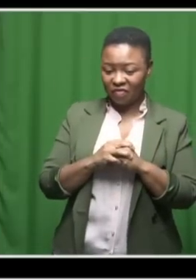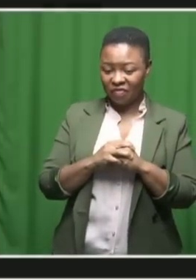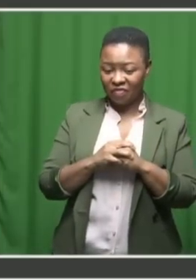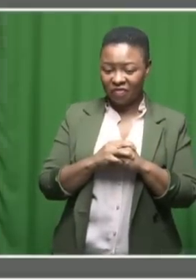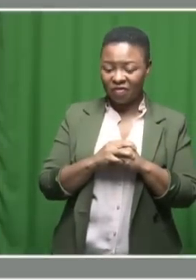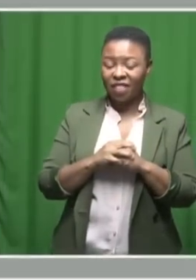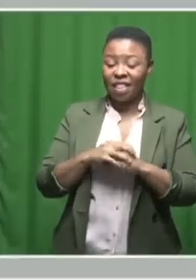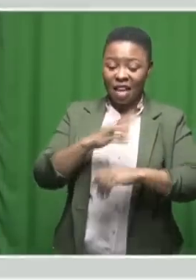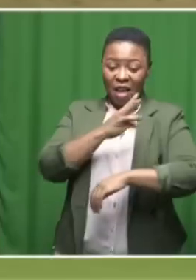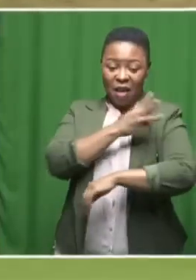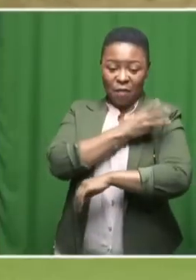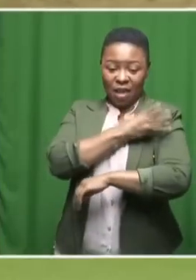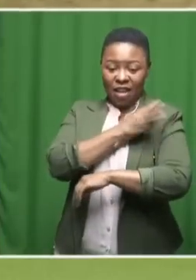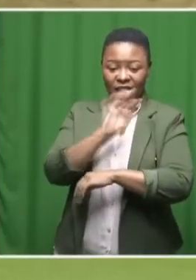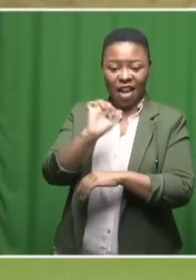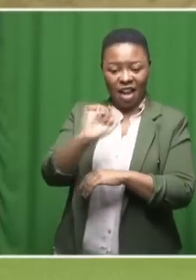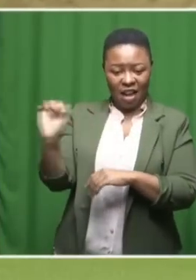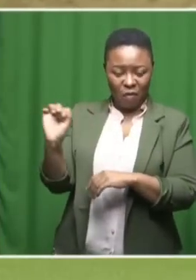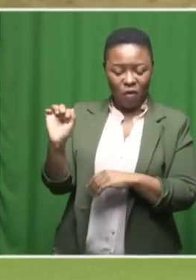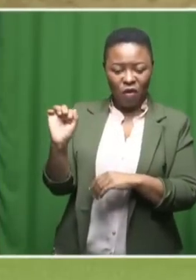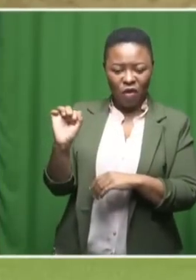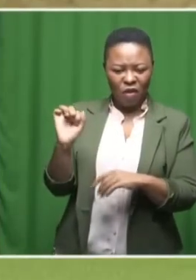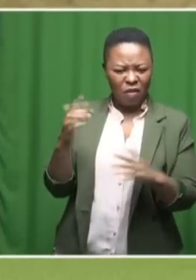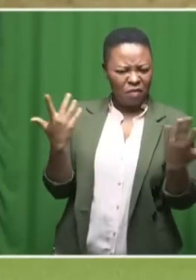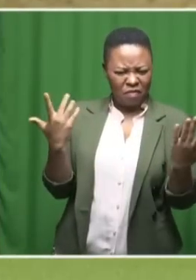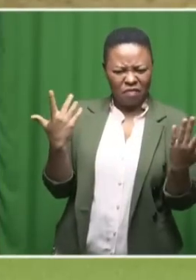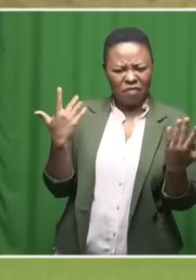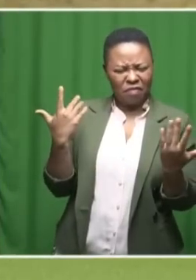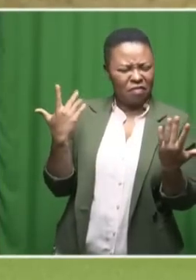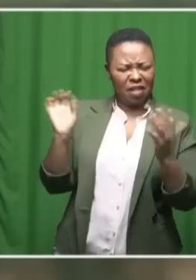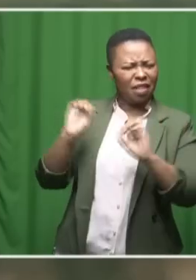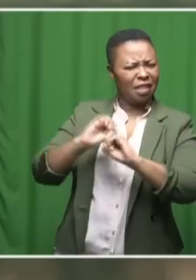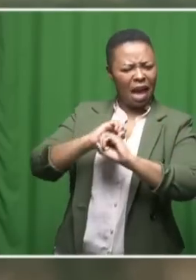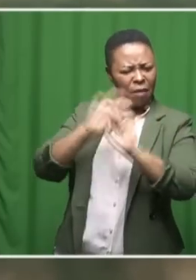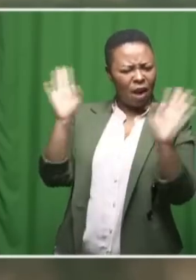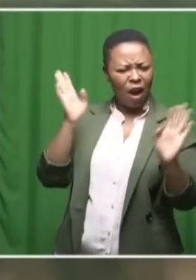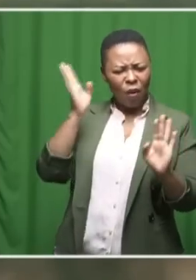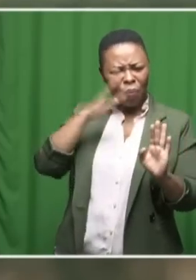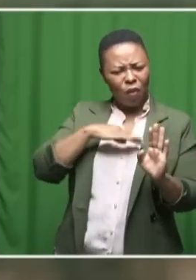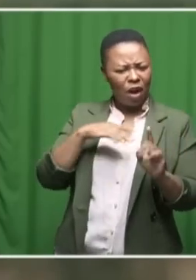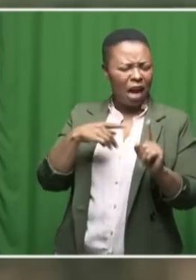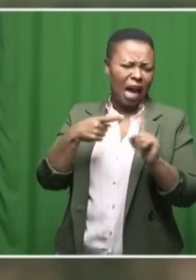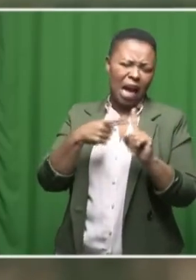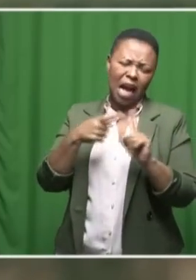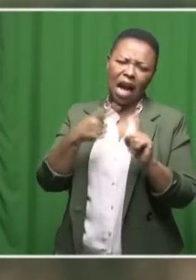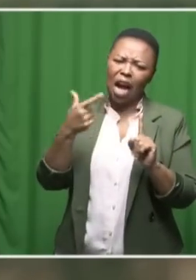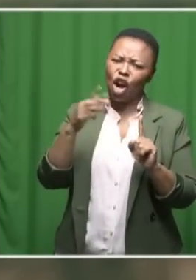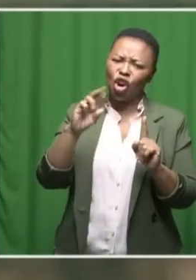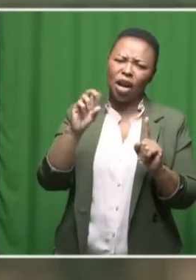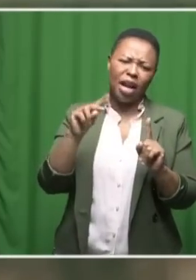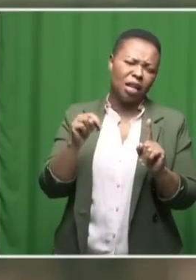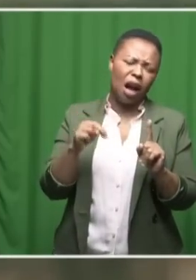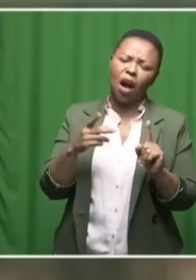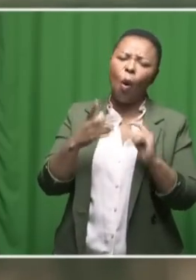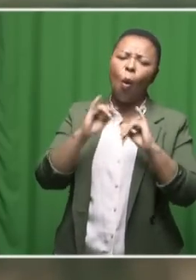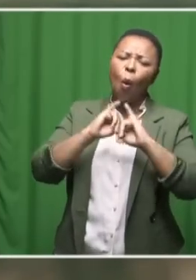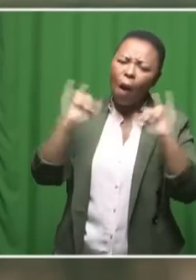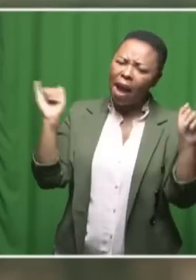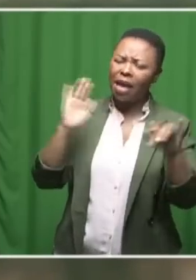their manager. And I suppose no surprises. Poor Graham Potter's just had the worst time at the